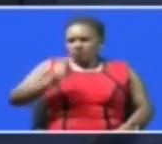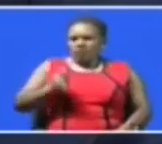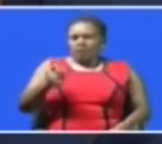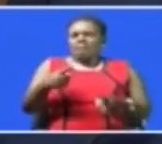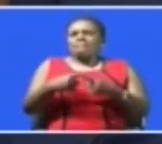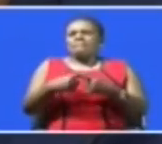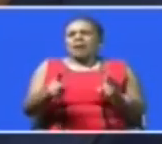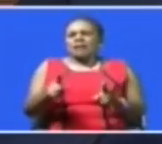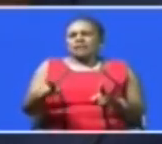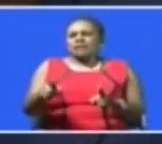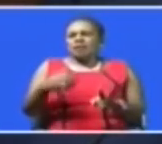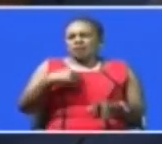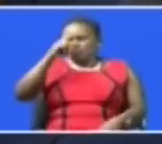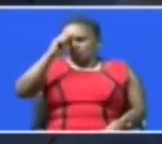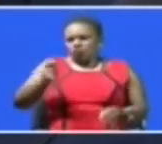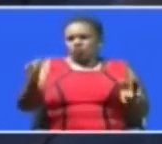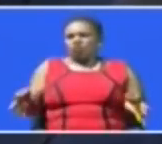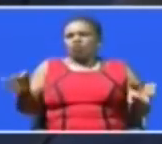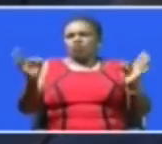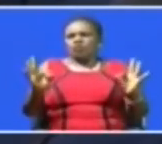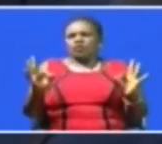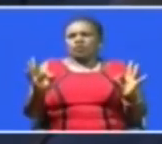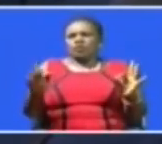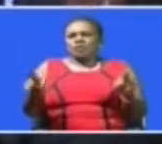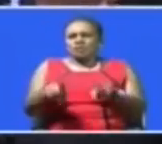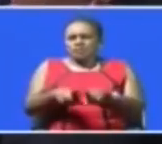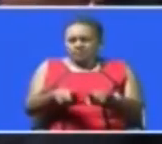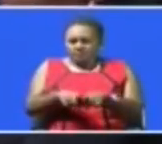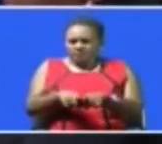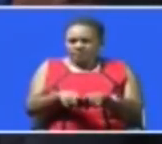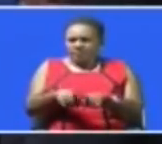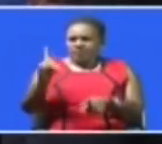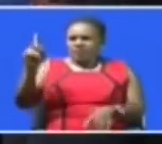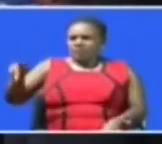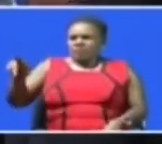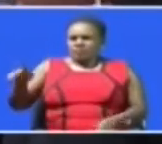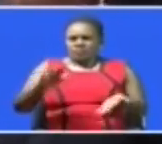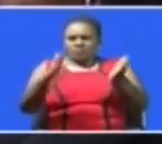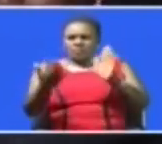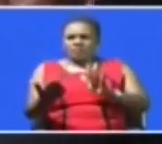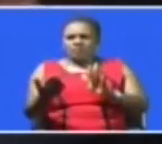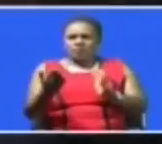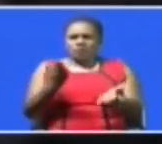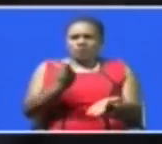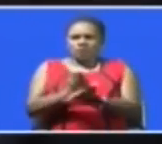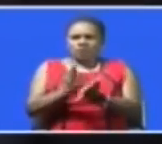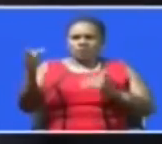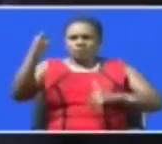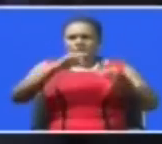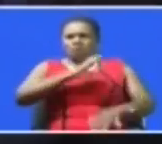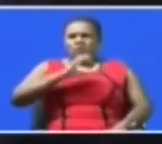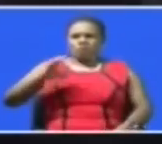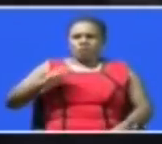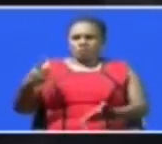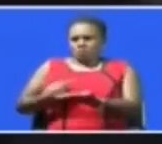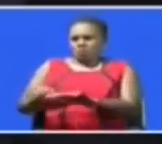magistrate. Yet, she deals with the judicial officers who earn triple her salary. The DPP will appear before the Justice and Legal Affairs